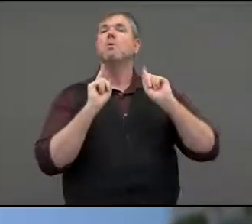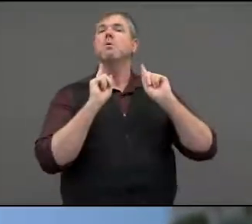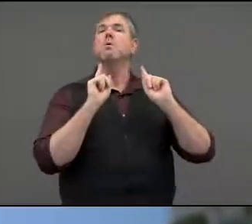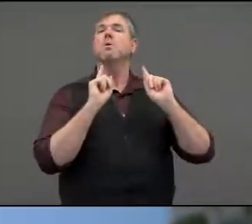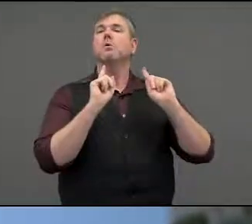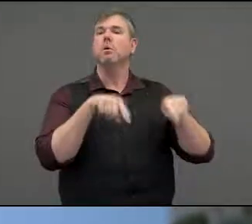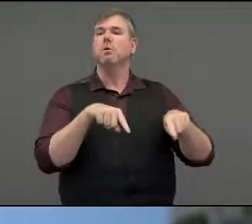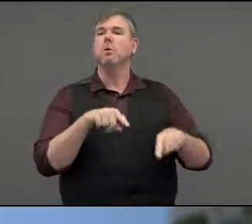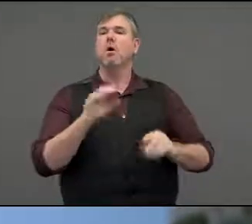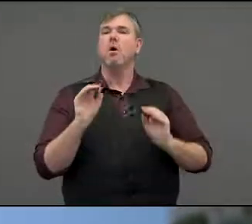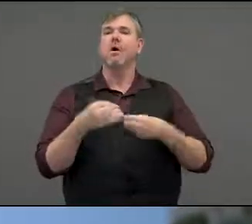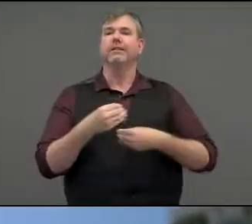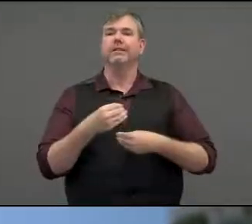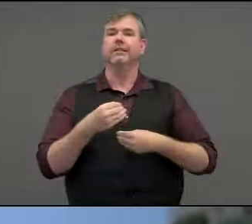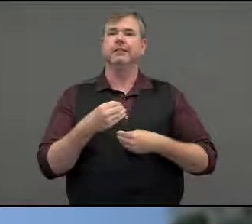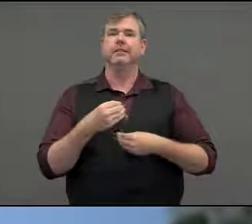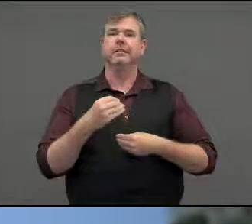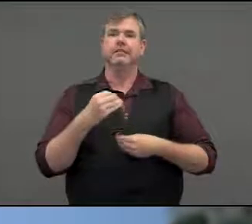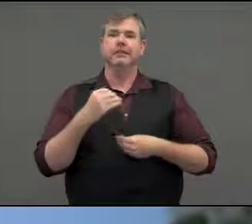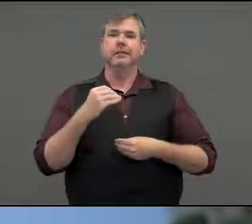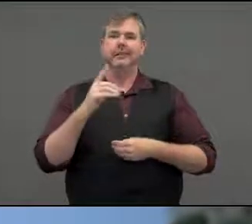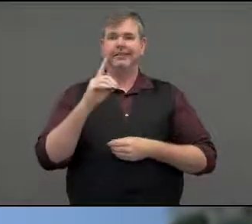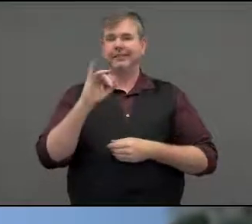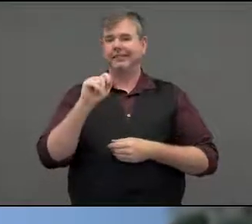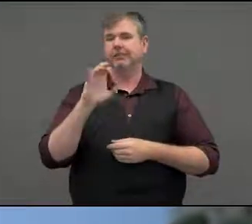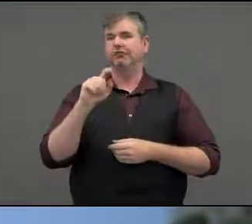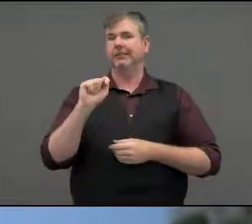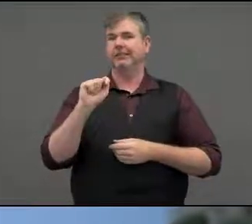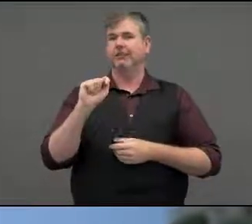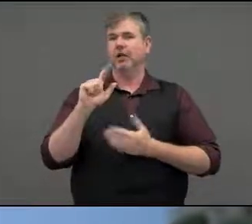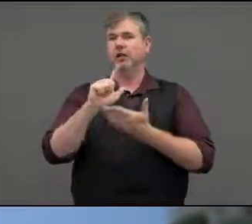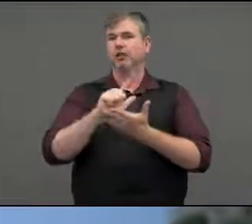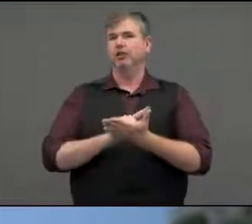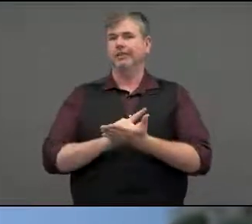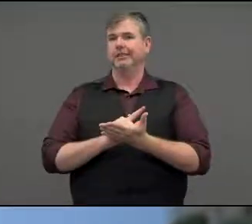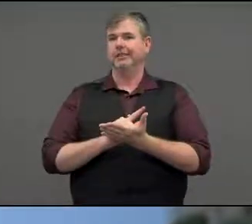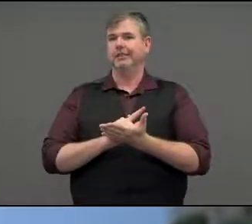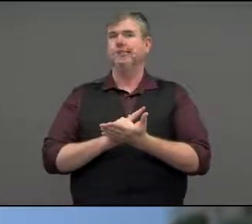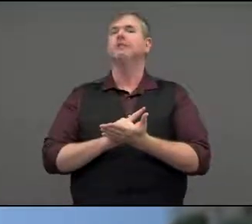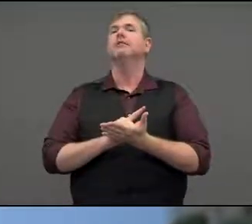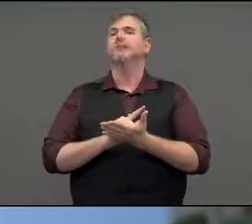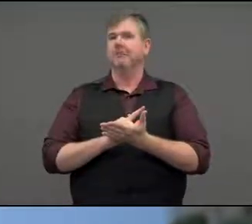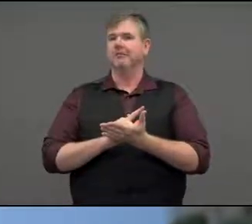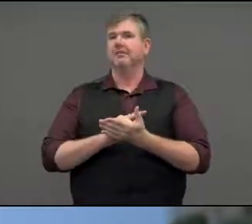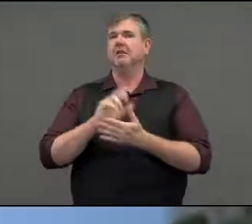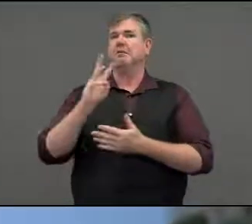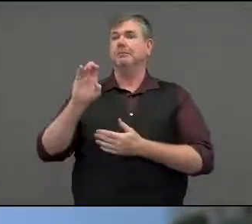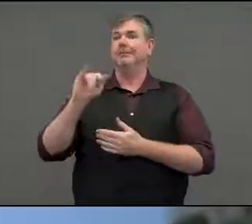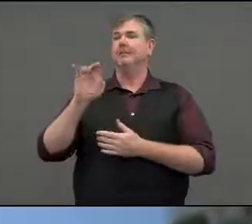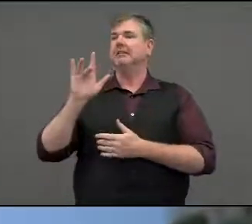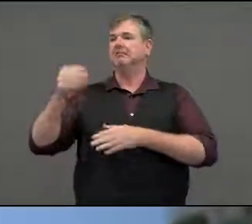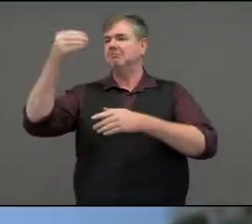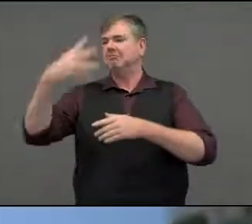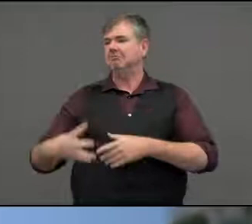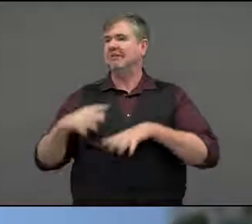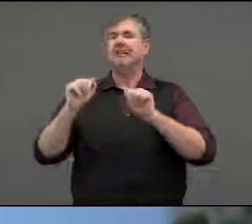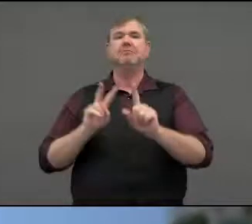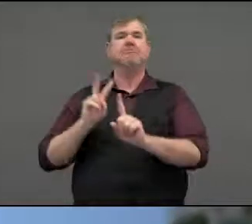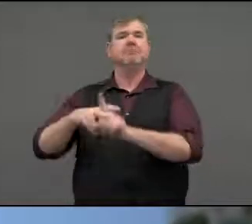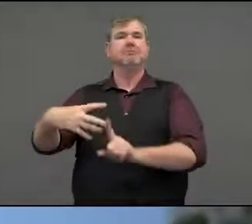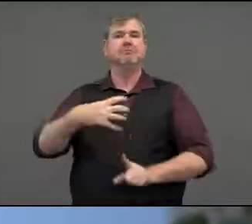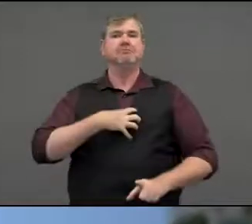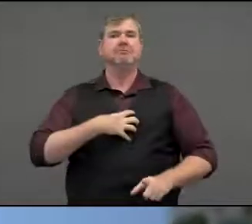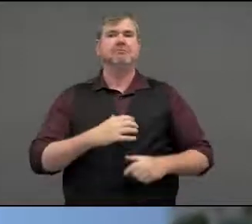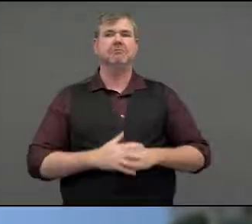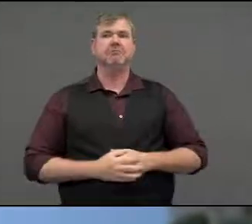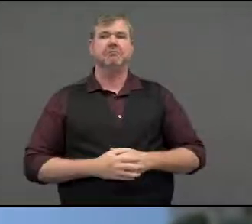there. For the second part of that question, if I'm an employee and I want to complain about my employer not following the rules, the